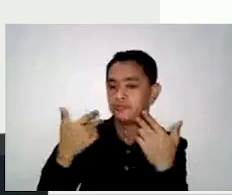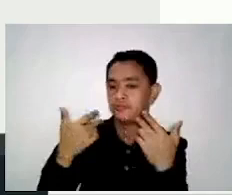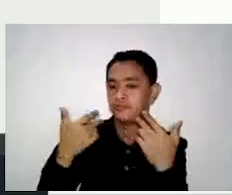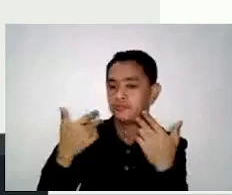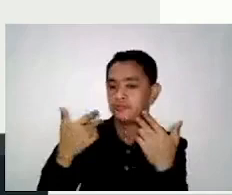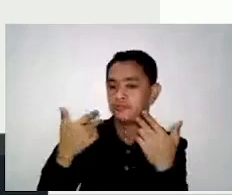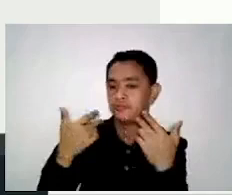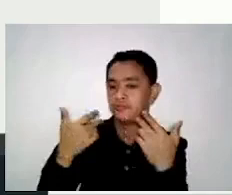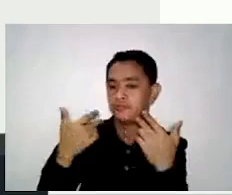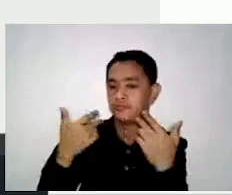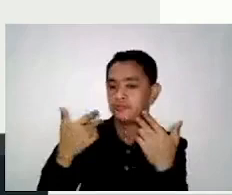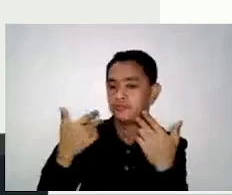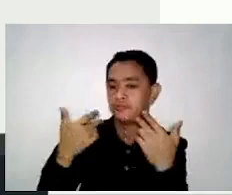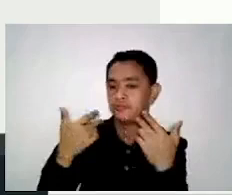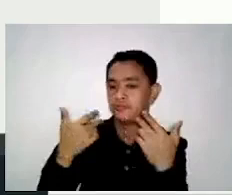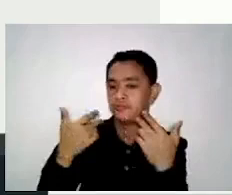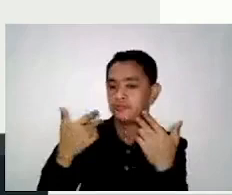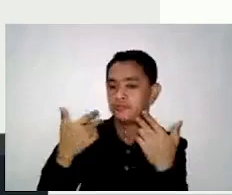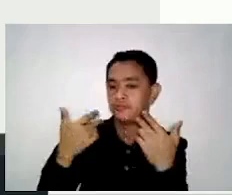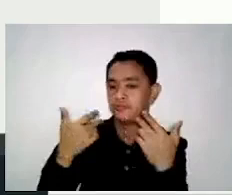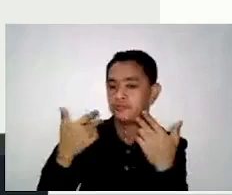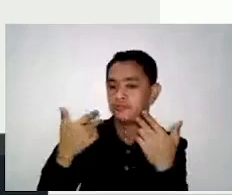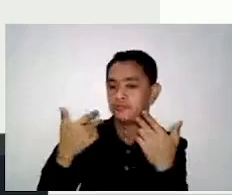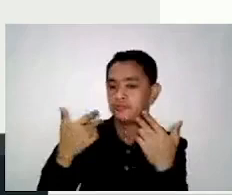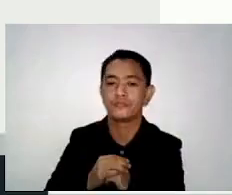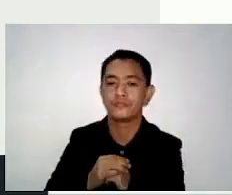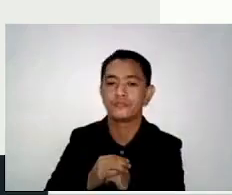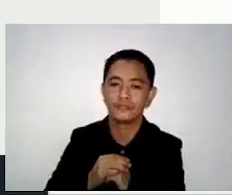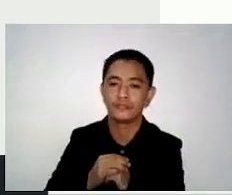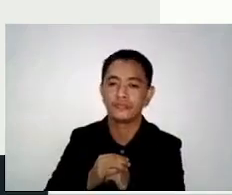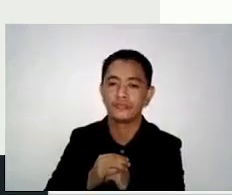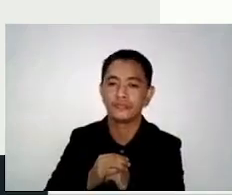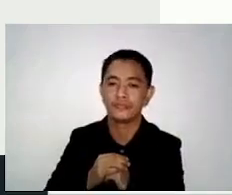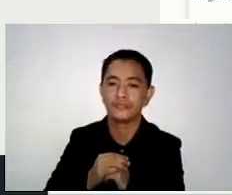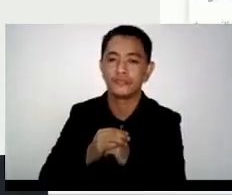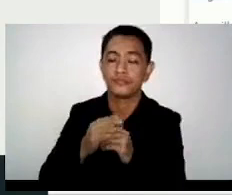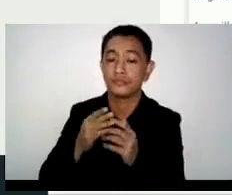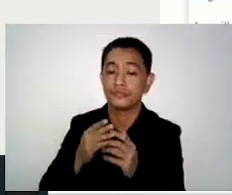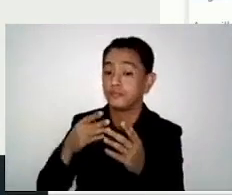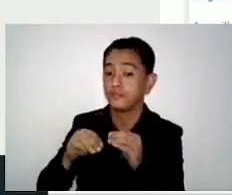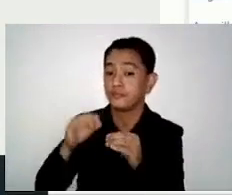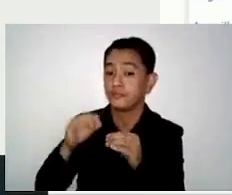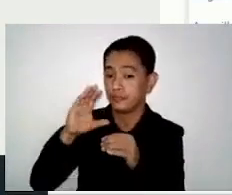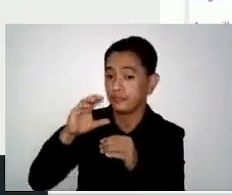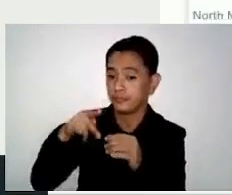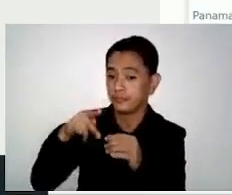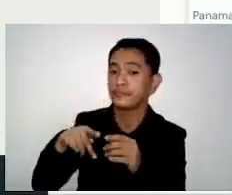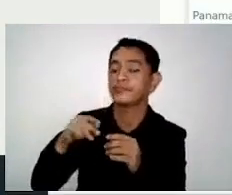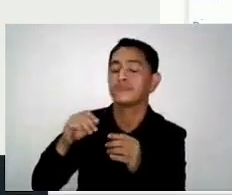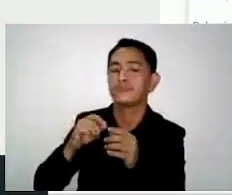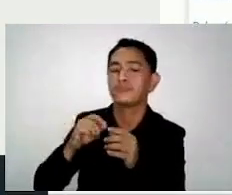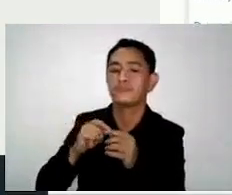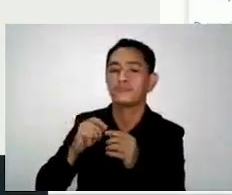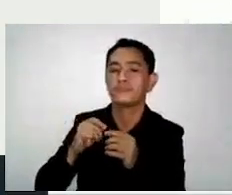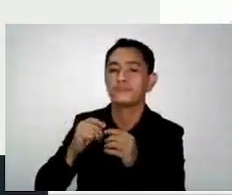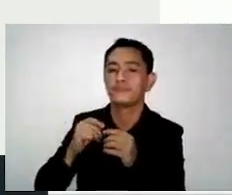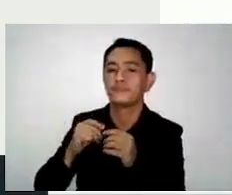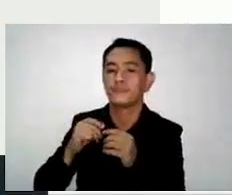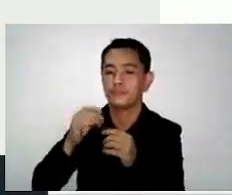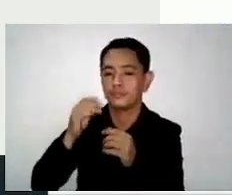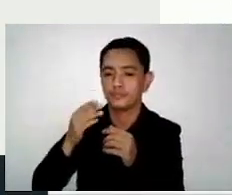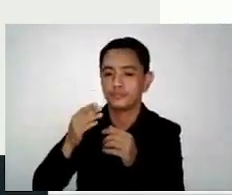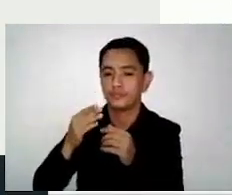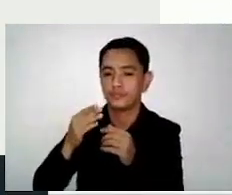maglalagay tayo ng security questions. Kailangan natin i-fulfill ang isa sa mga ito. For this example, try natin i-authenticate ang phone